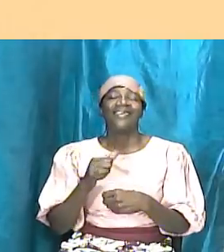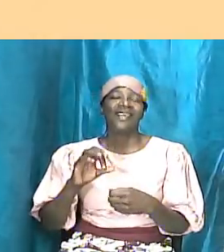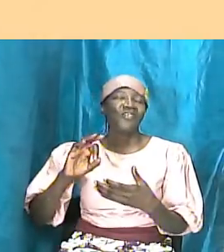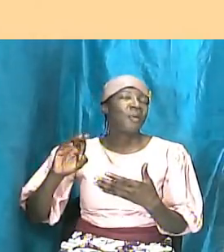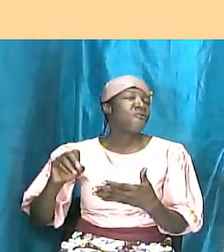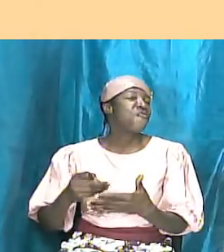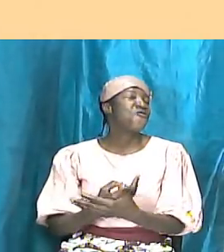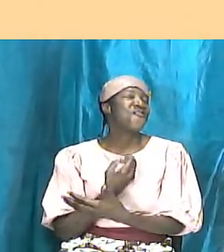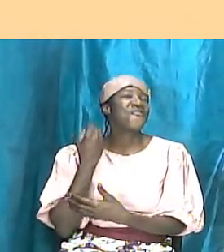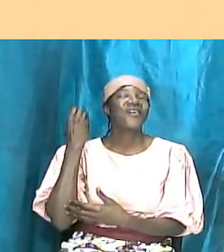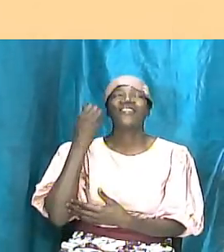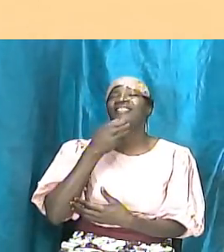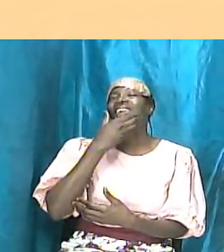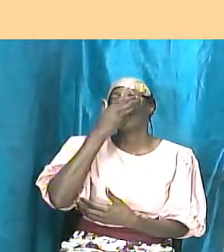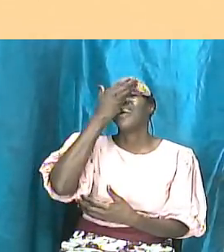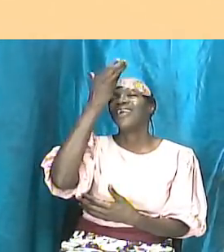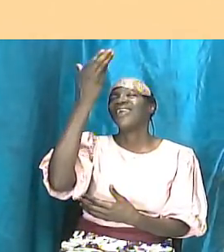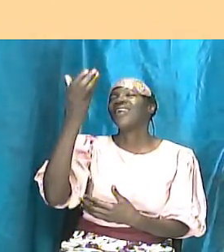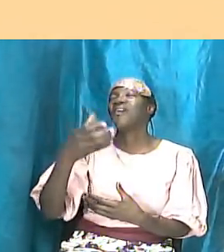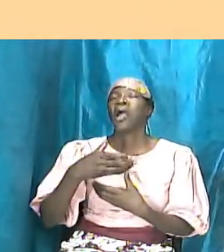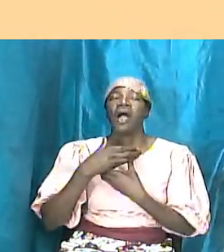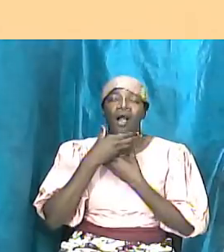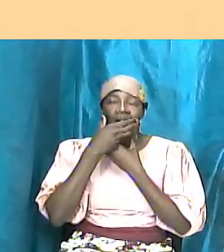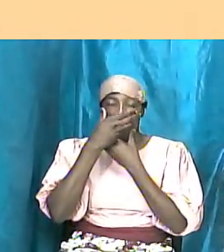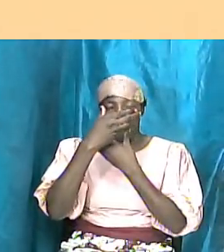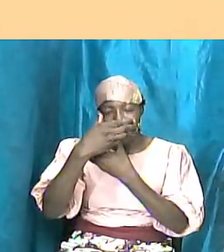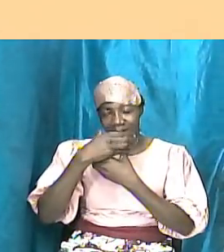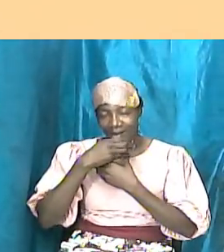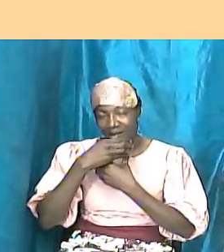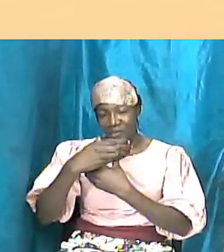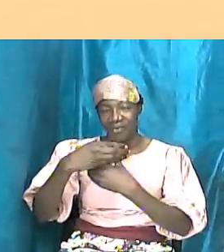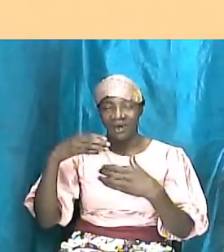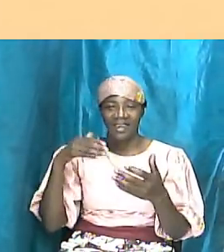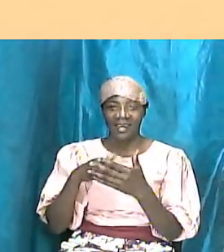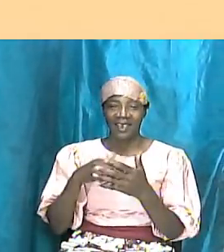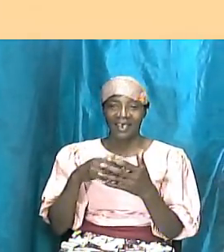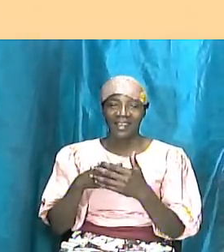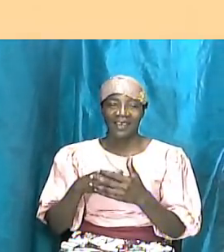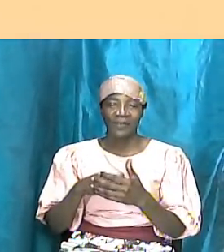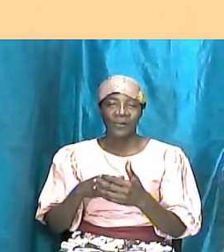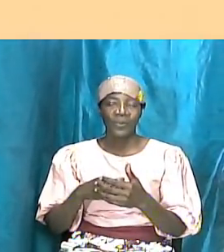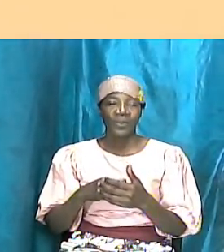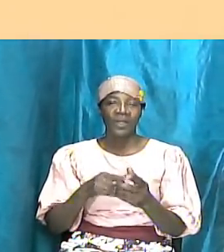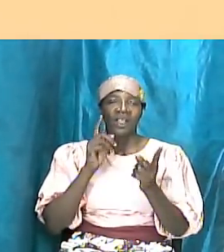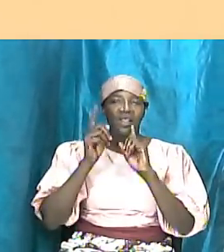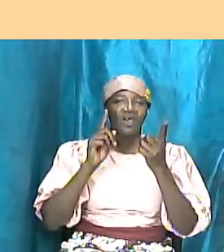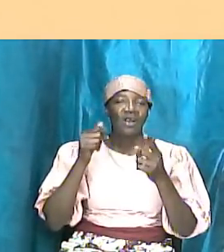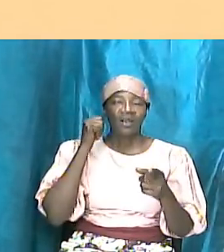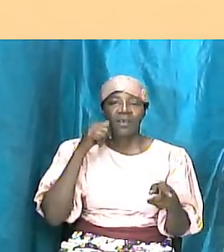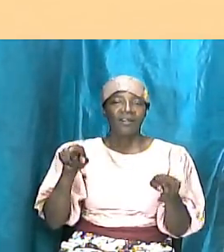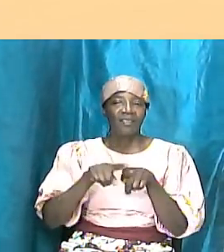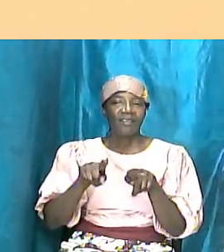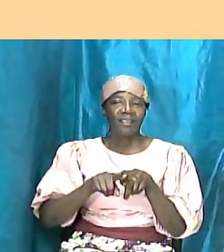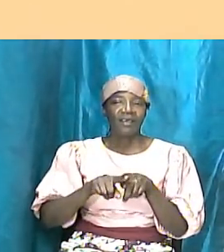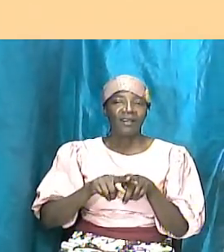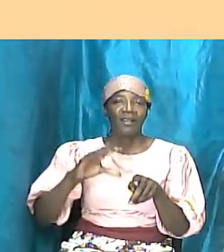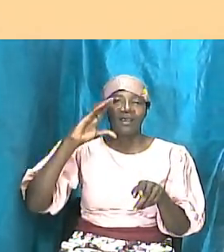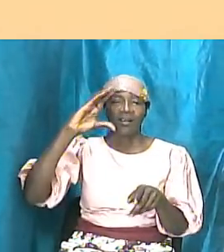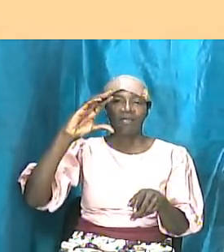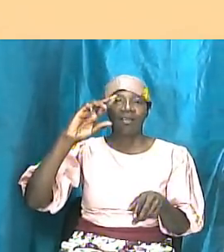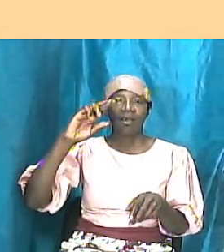air and breathe again. So please get in touch with Sister Ian Crooks or Sister Yvonne